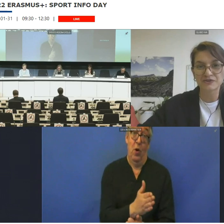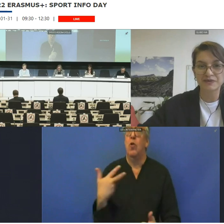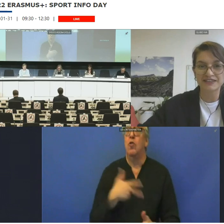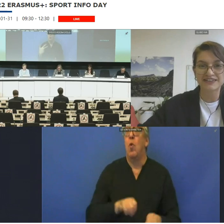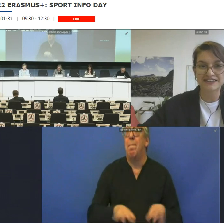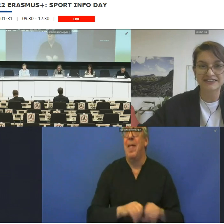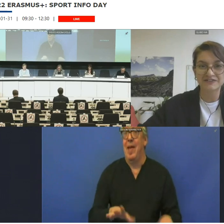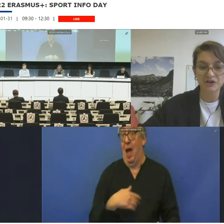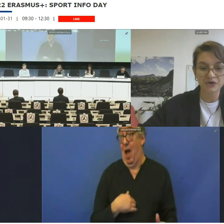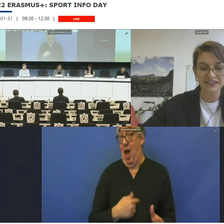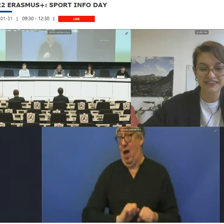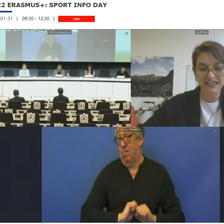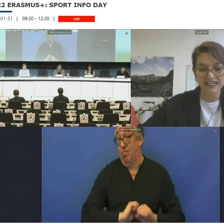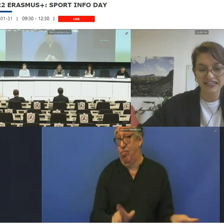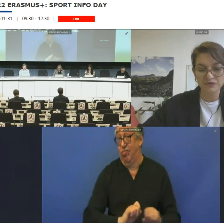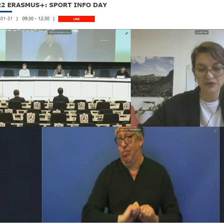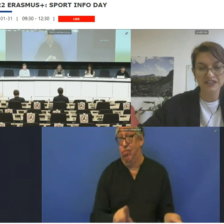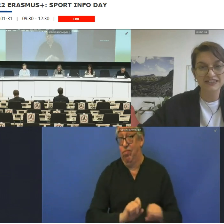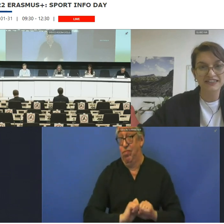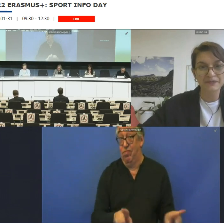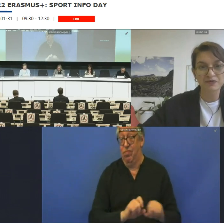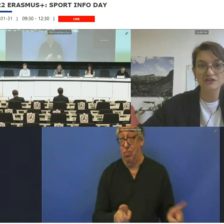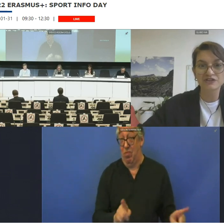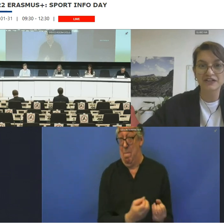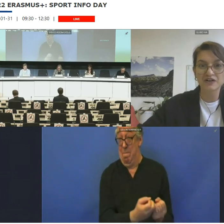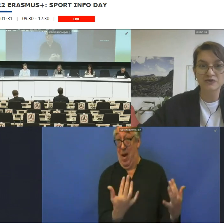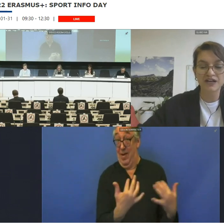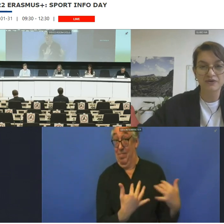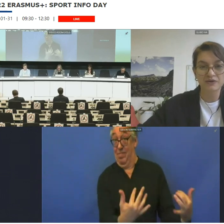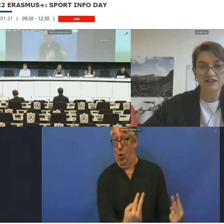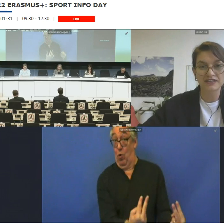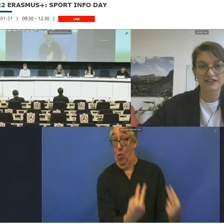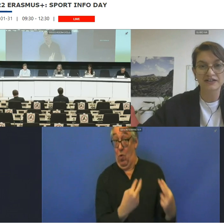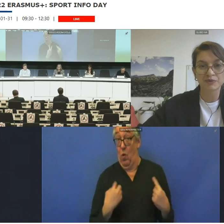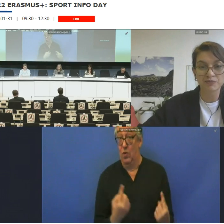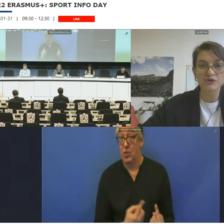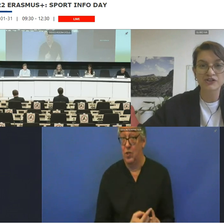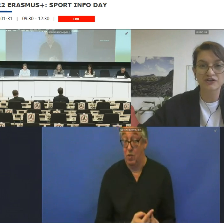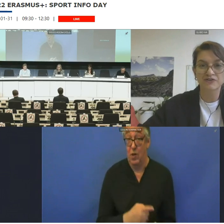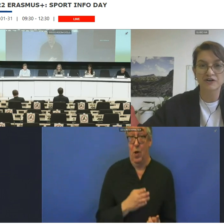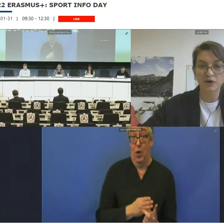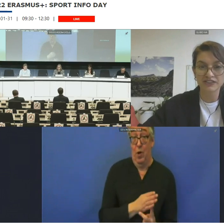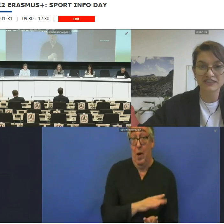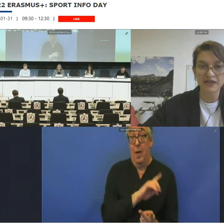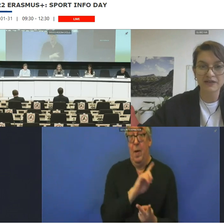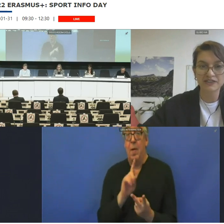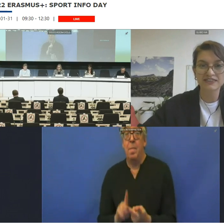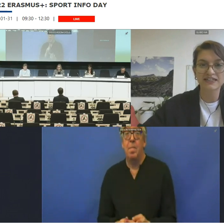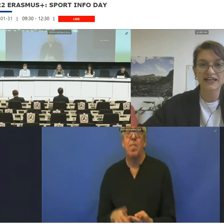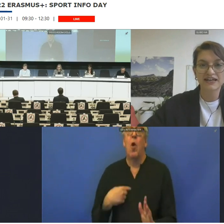media followings. It will also include our promotion of our policy